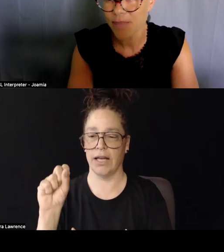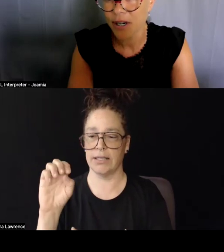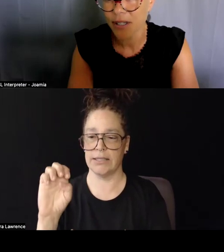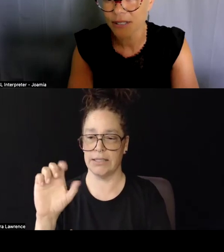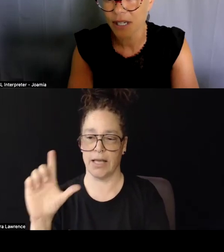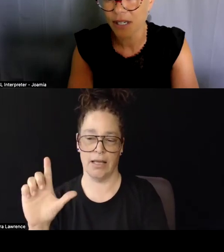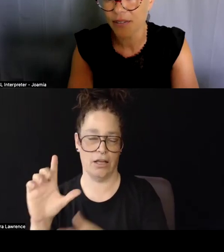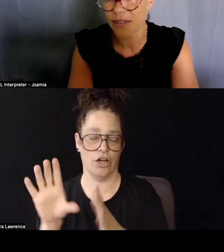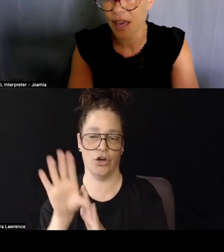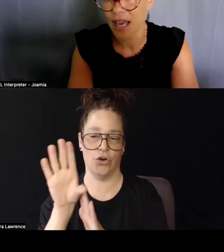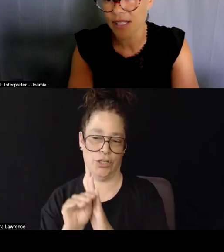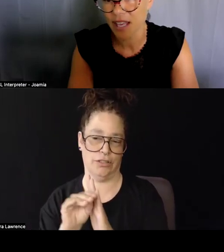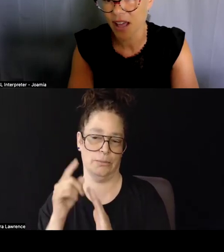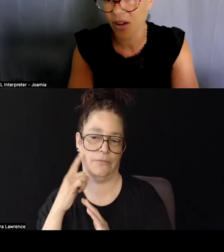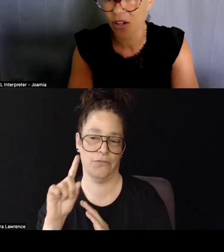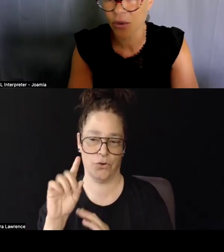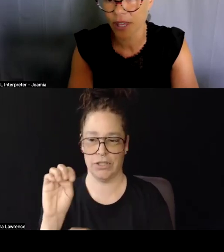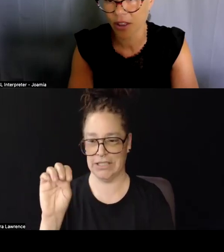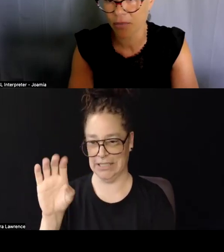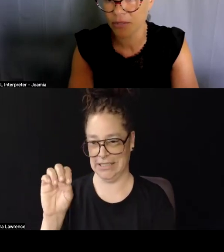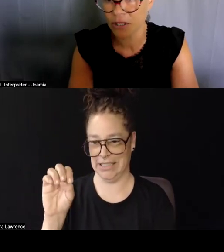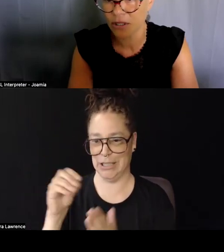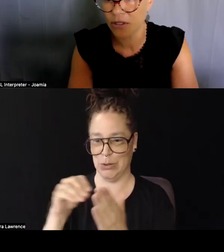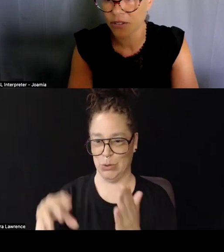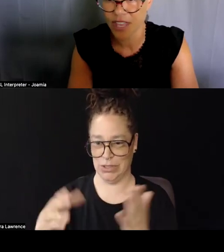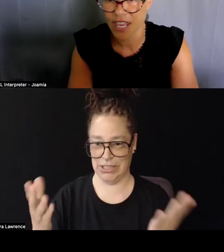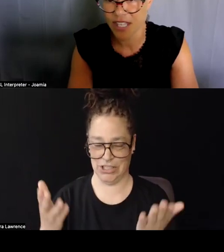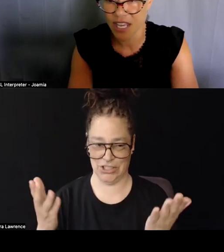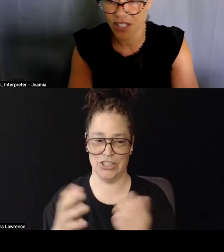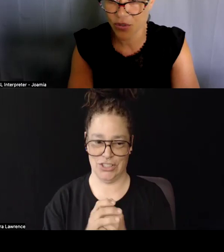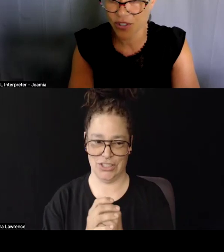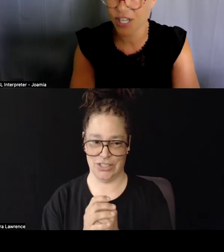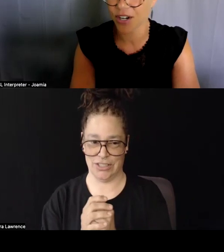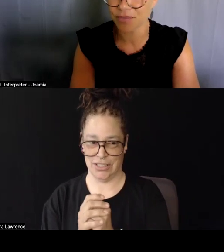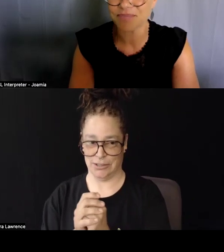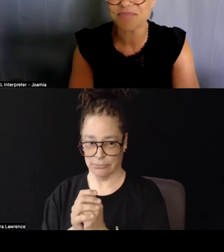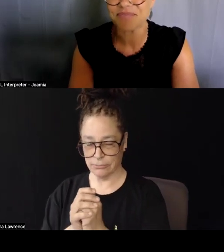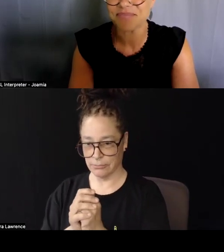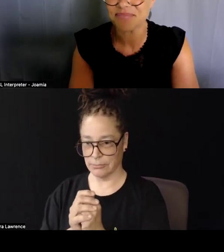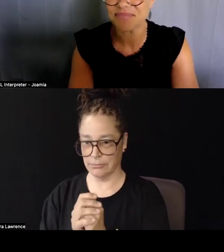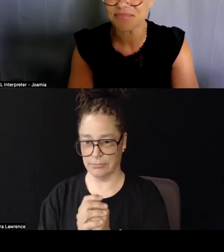This is part of the SEL curriculum for the ECE students here.